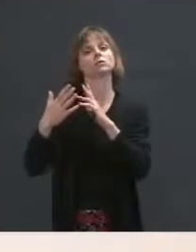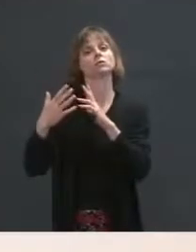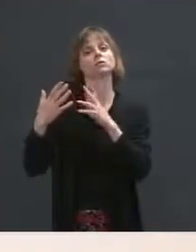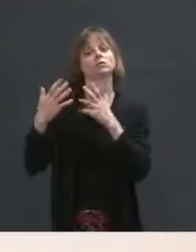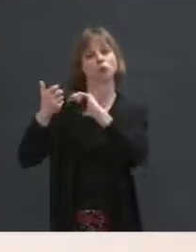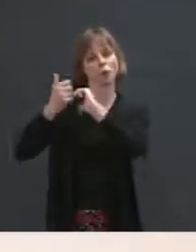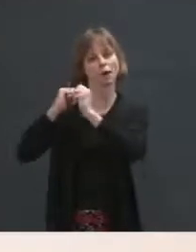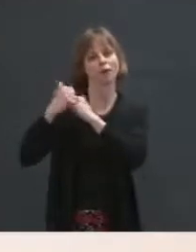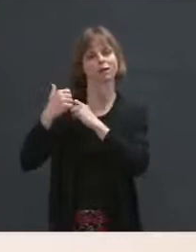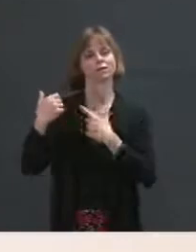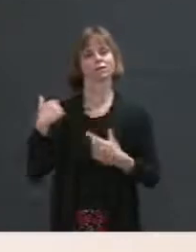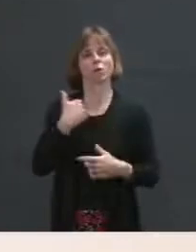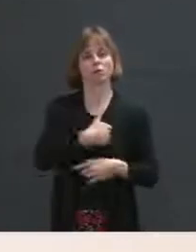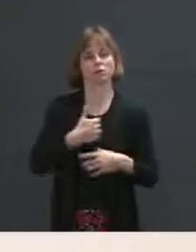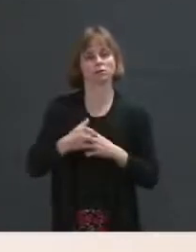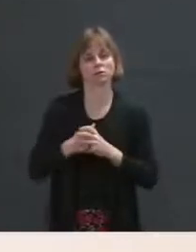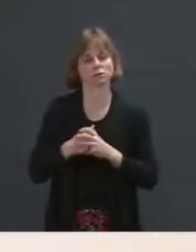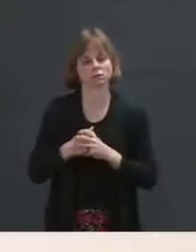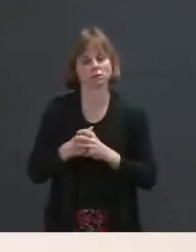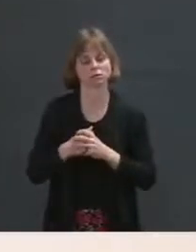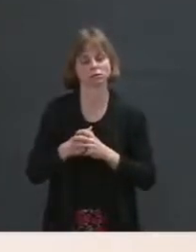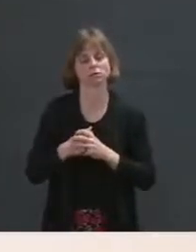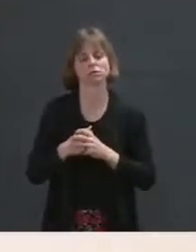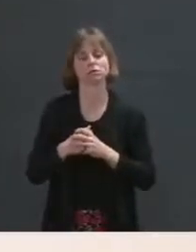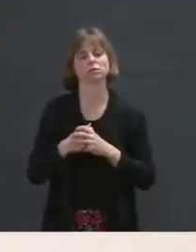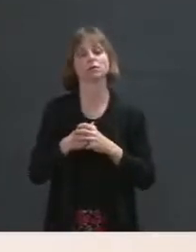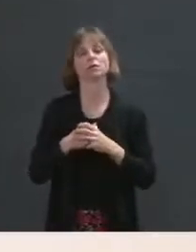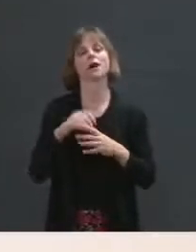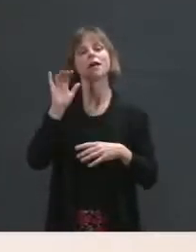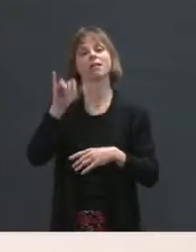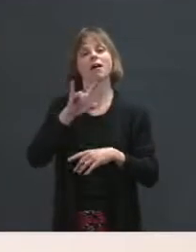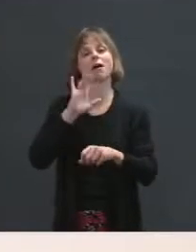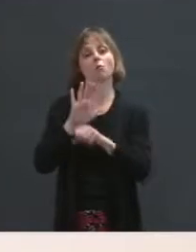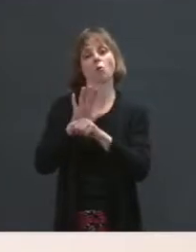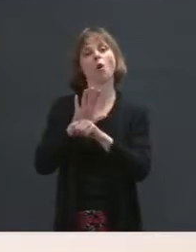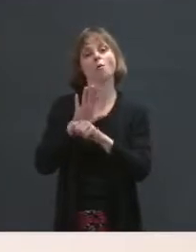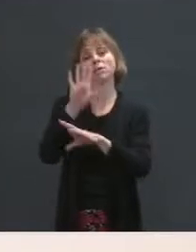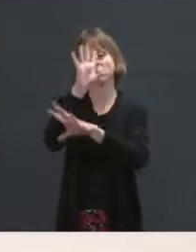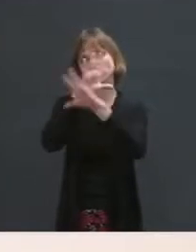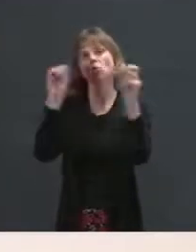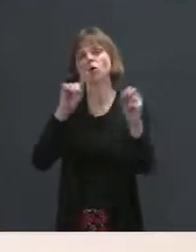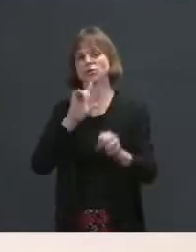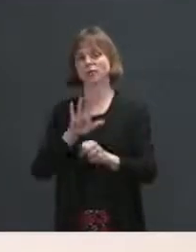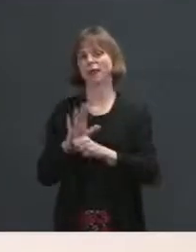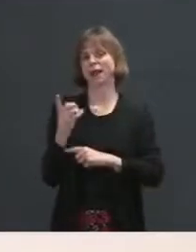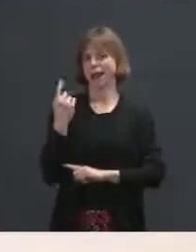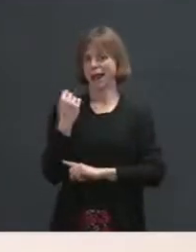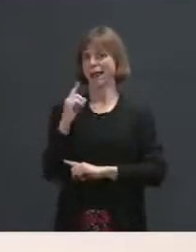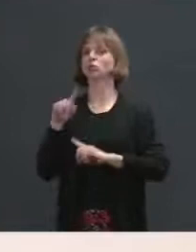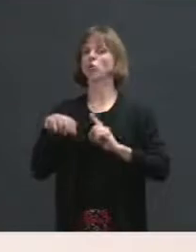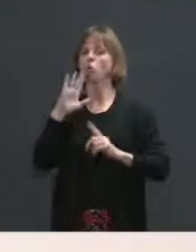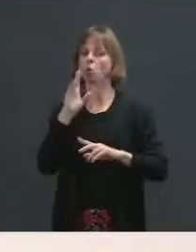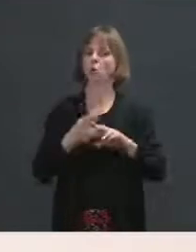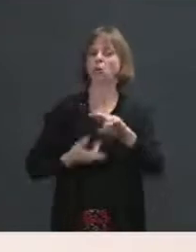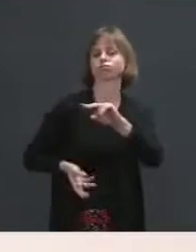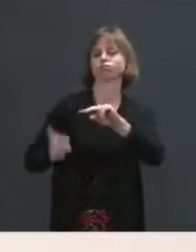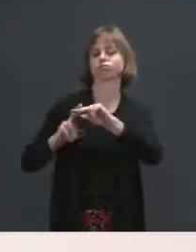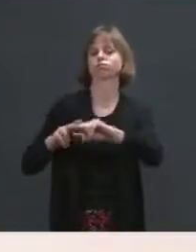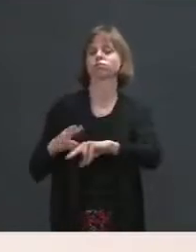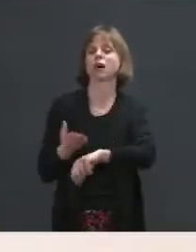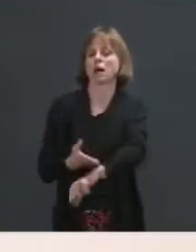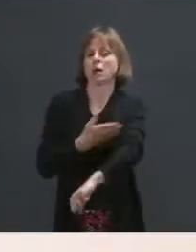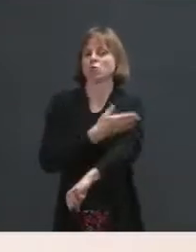formally launches the initiative President Biden committed to last year to build strong and resilient supply chains. This is the